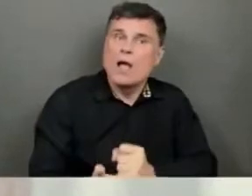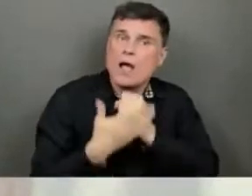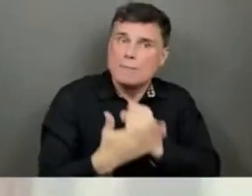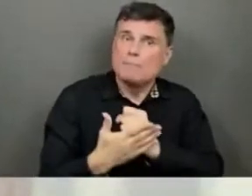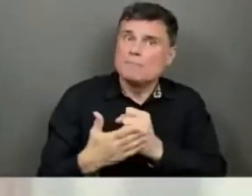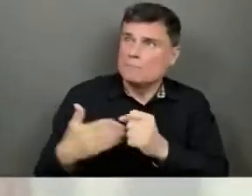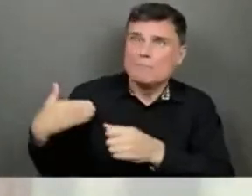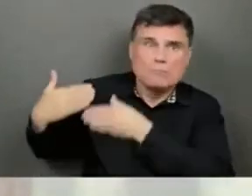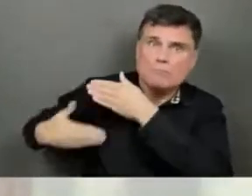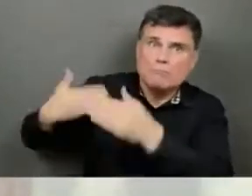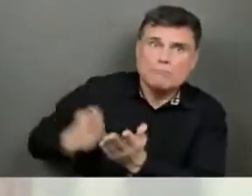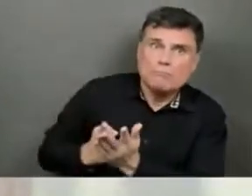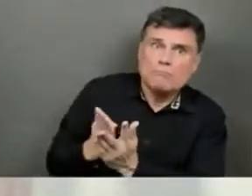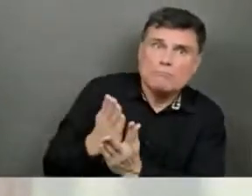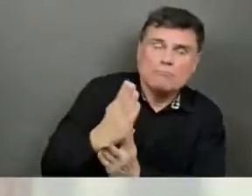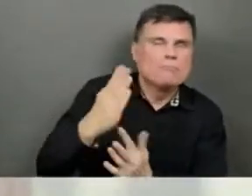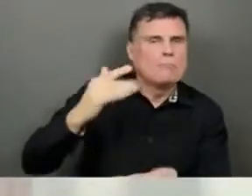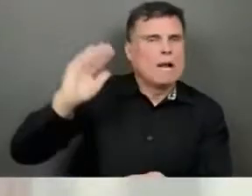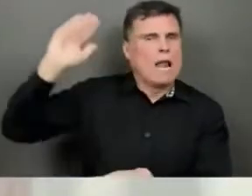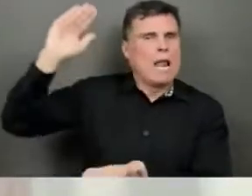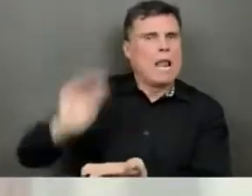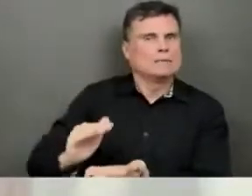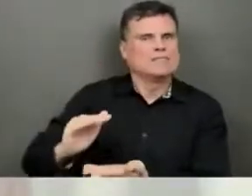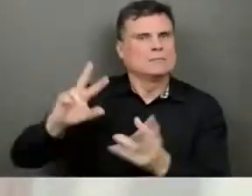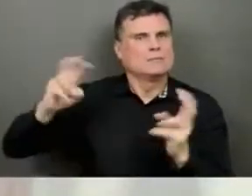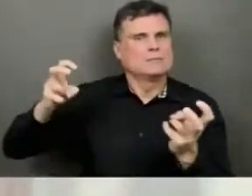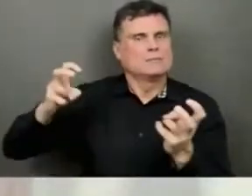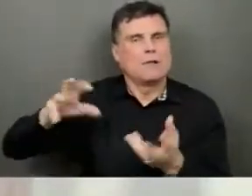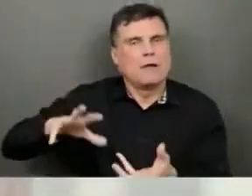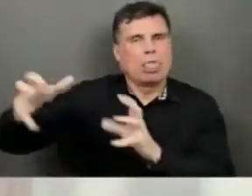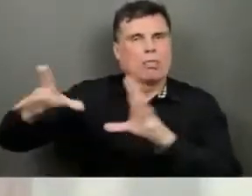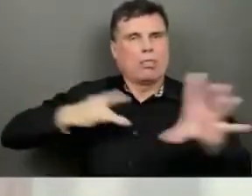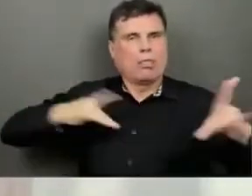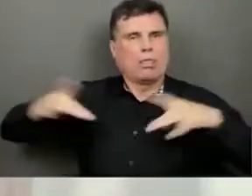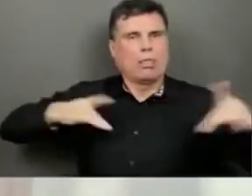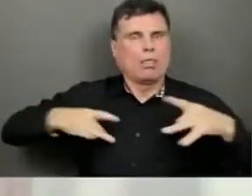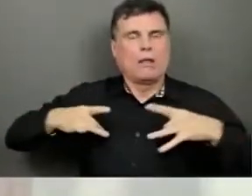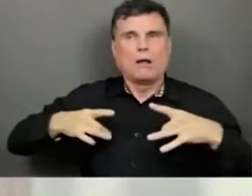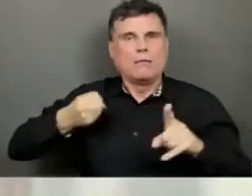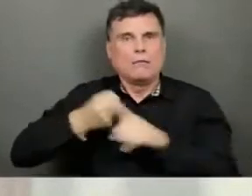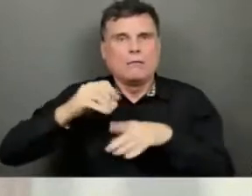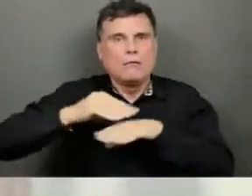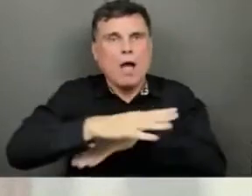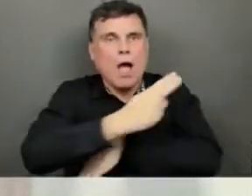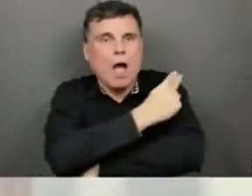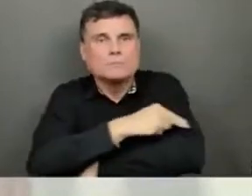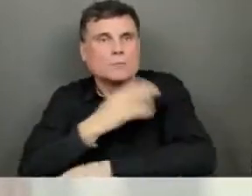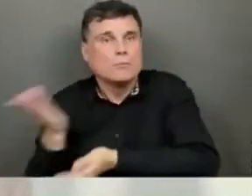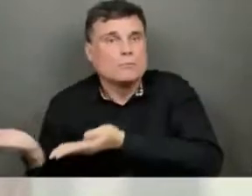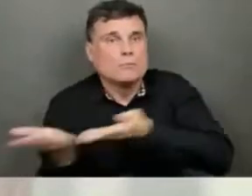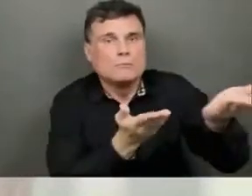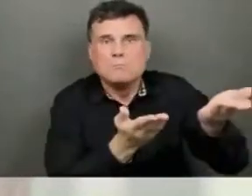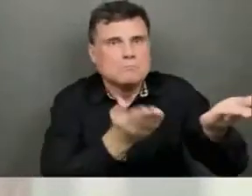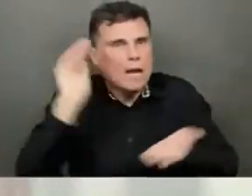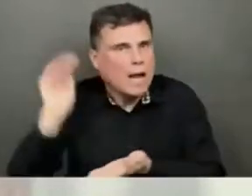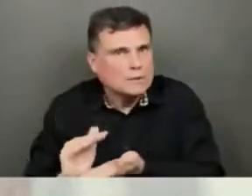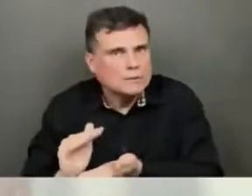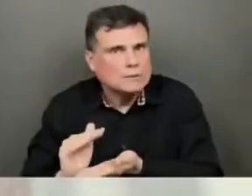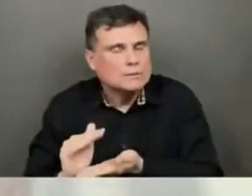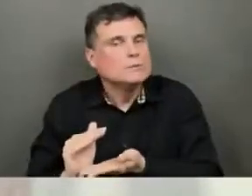on our hospitals and our healthcare system and on our health in our communities. It has made a major difference.